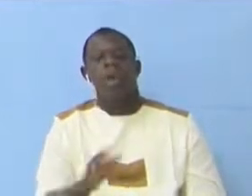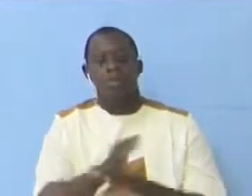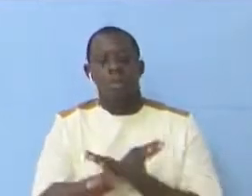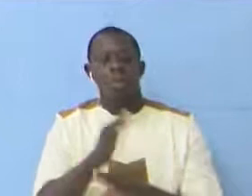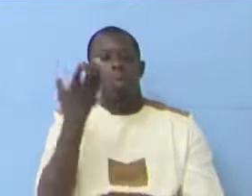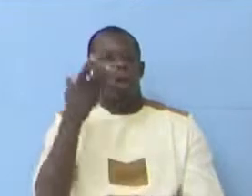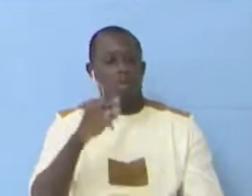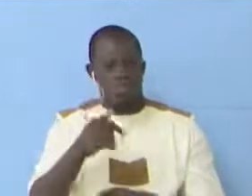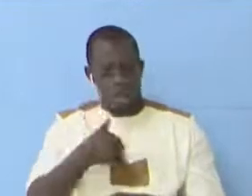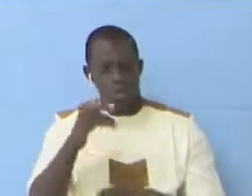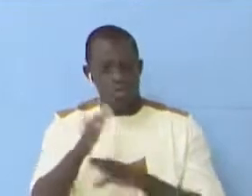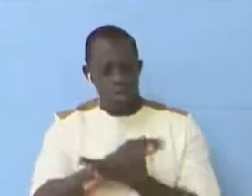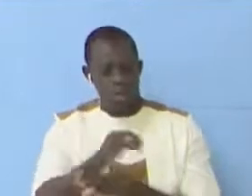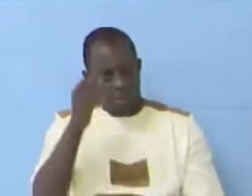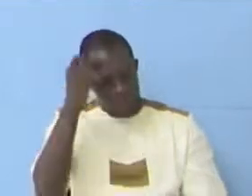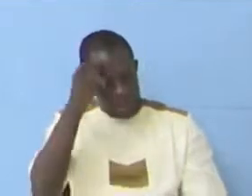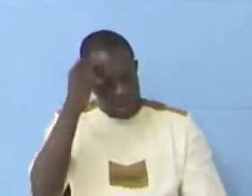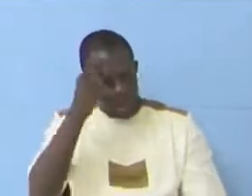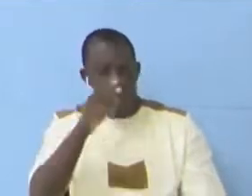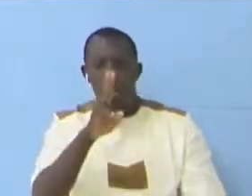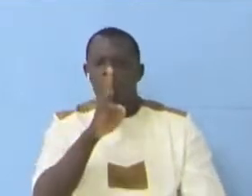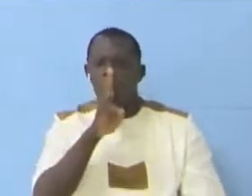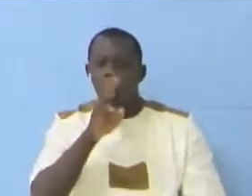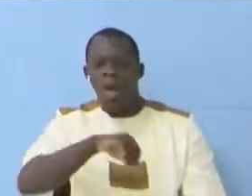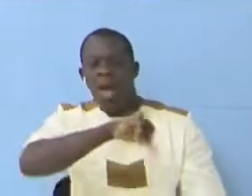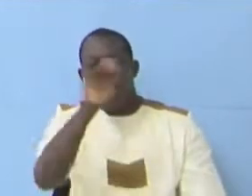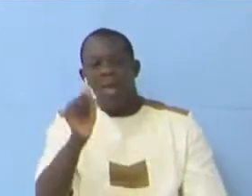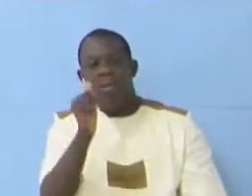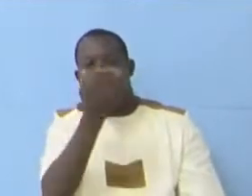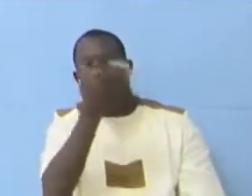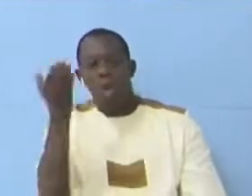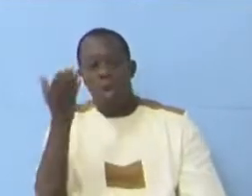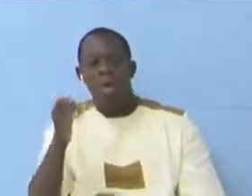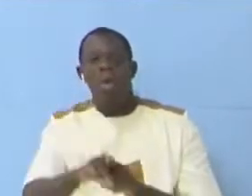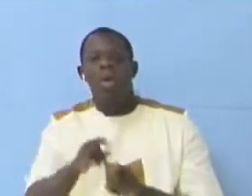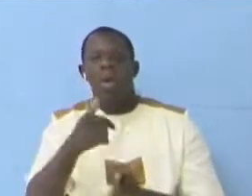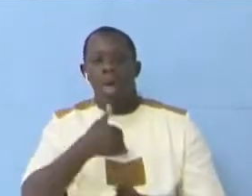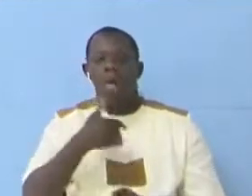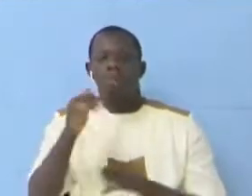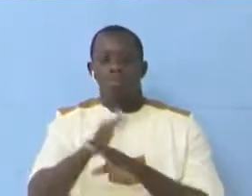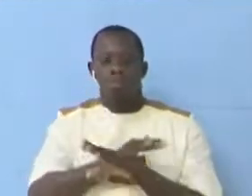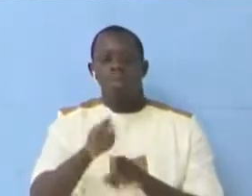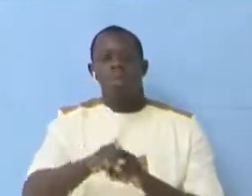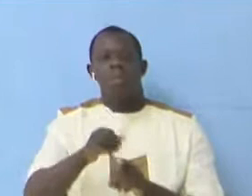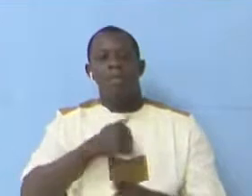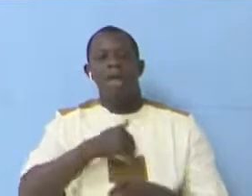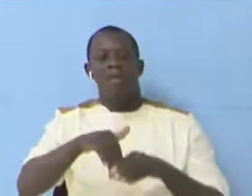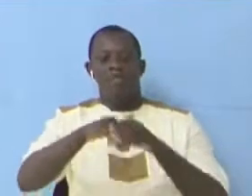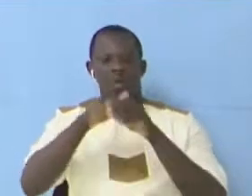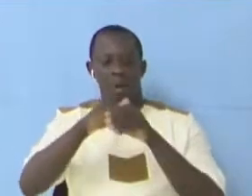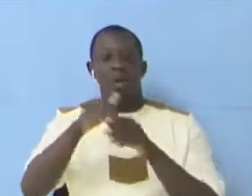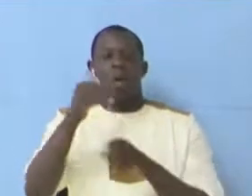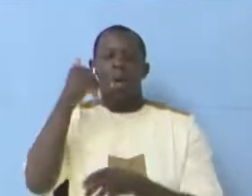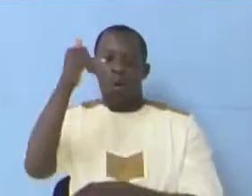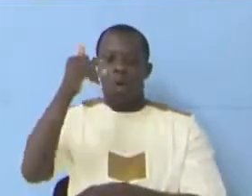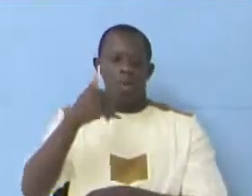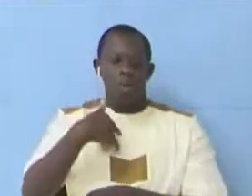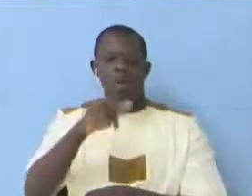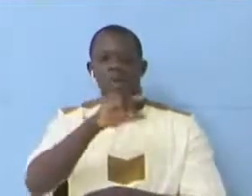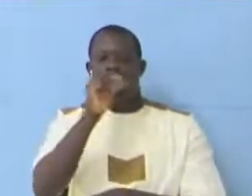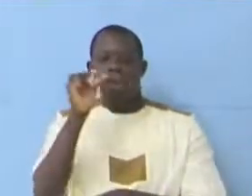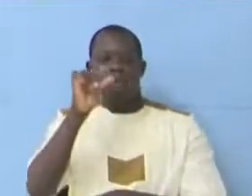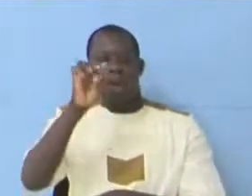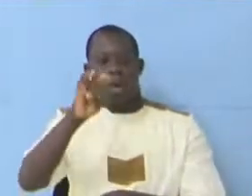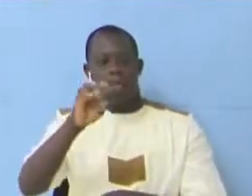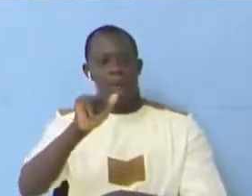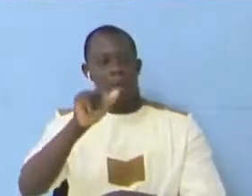thinking who and where, xalaat kan ak fan. I was called by a friend called Malik Kamara. ci la ma suma